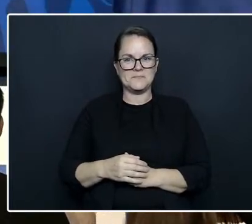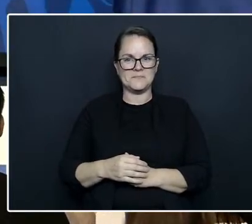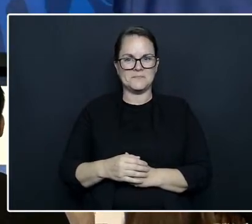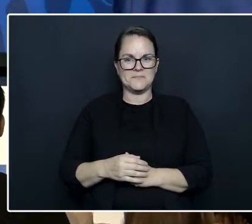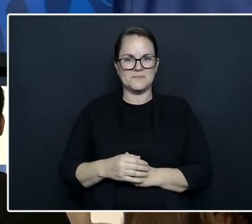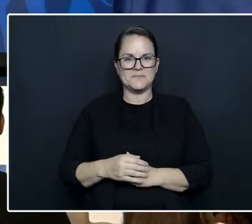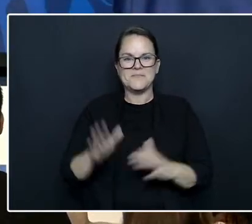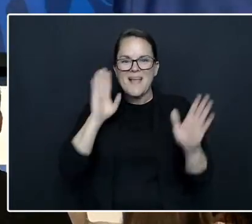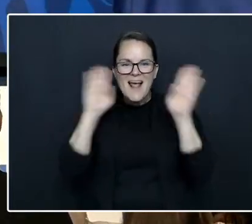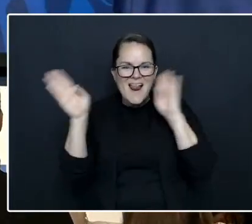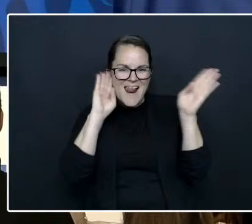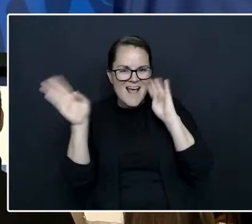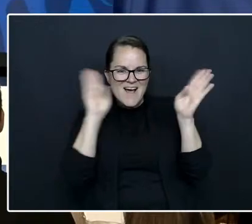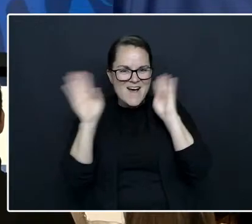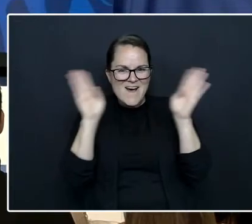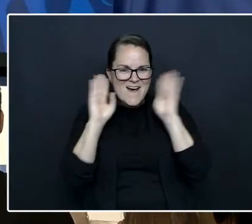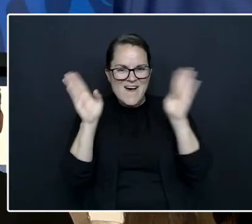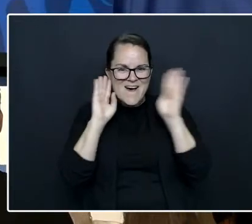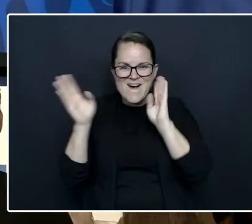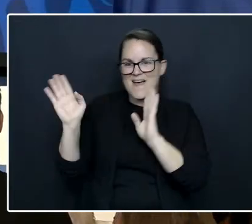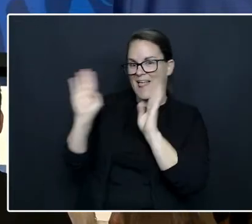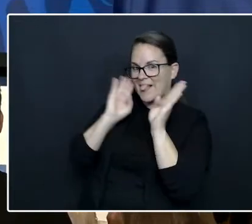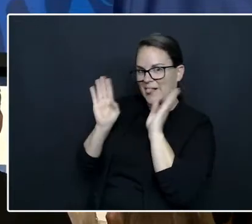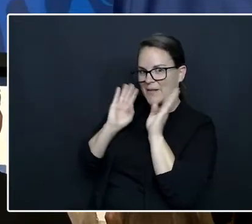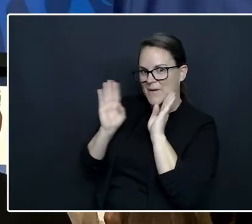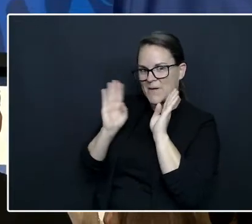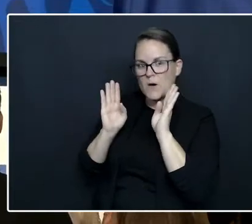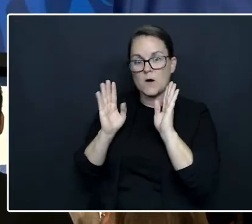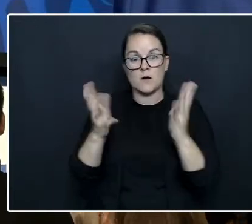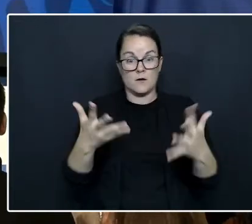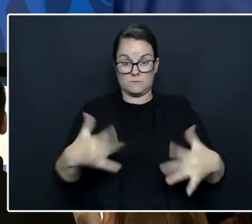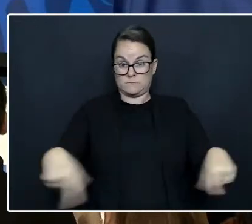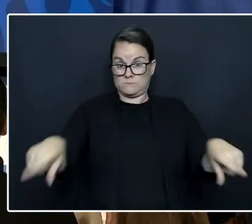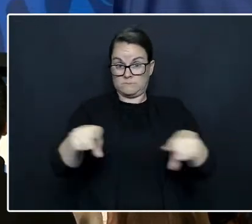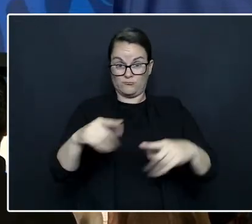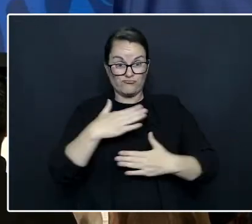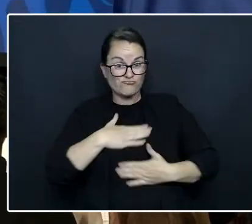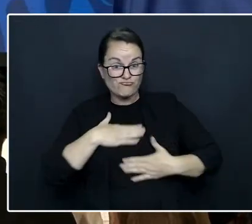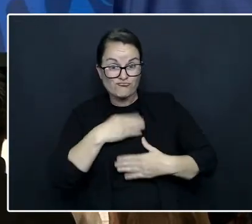Hello. Did everybody enjoy the food?